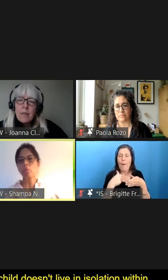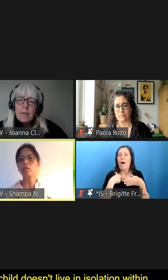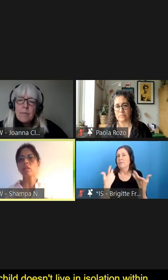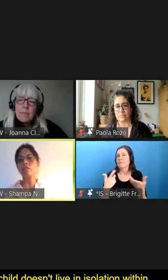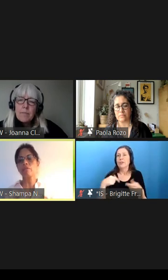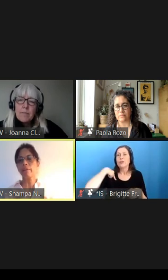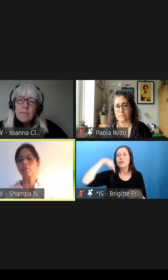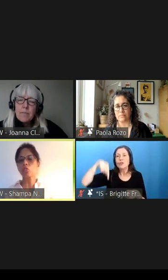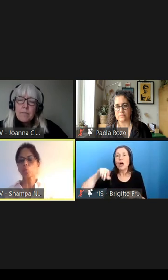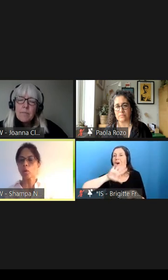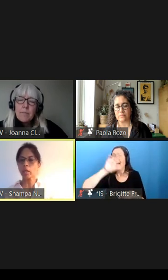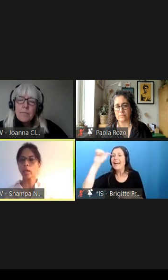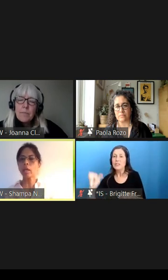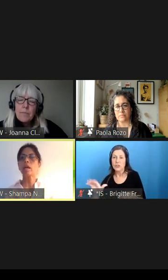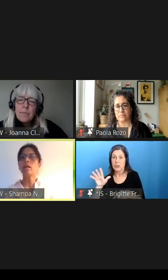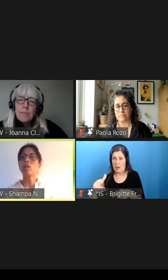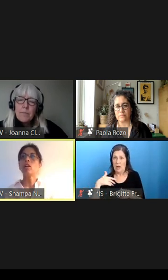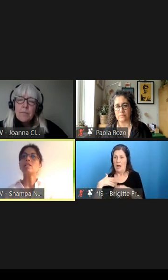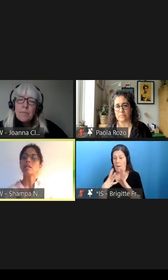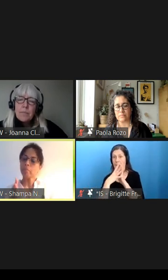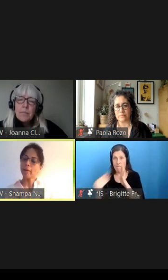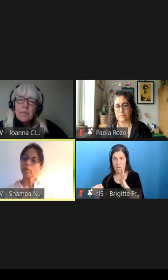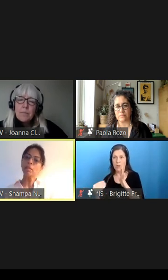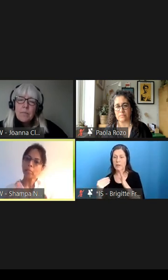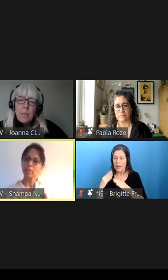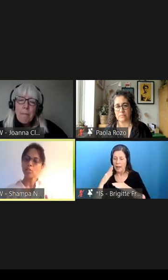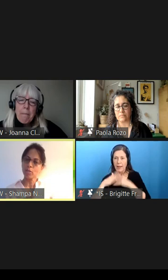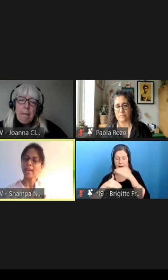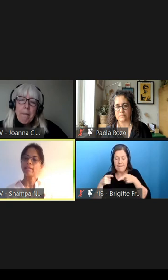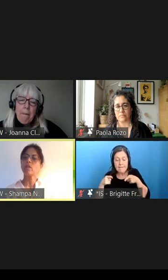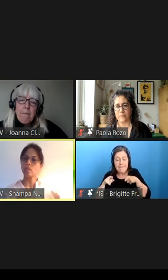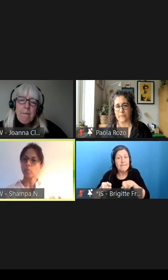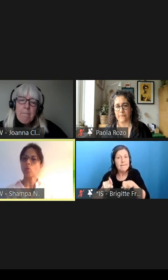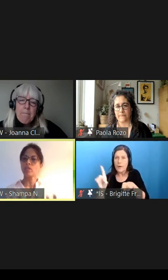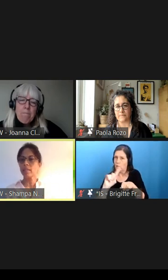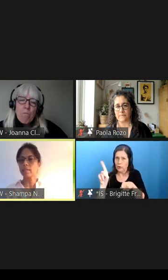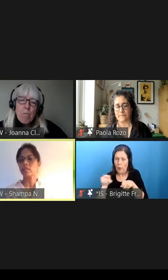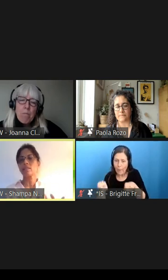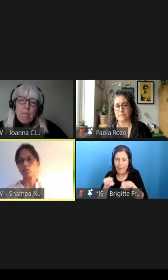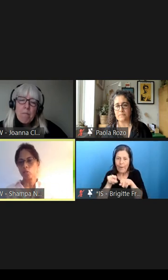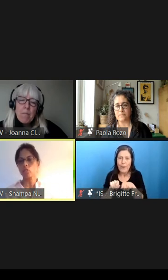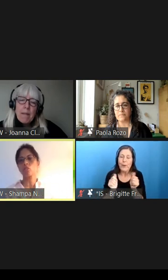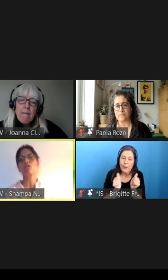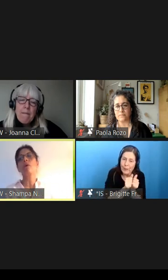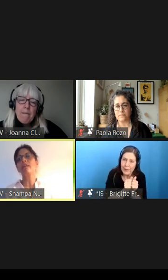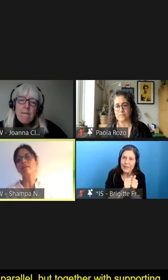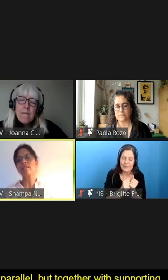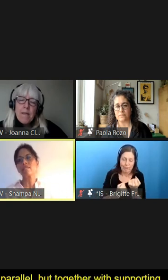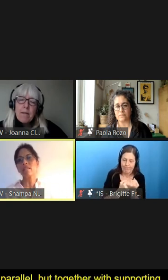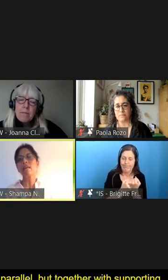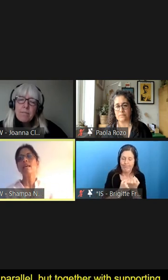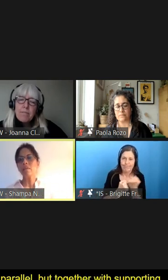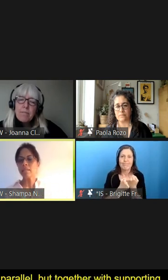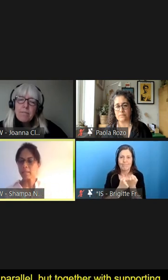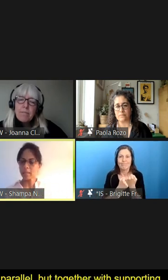our model is very much working not in parallel, but together with supporting the existing structures. So whether it's